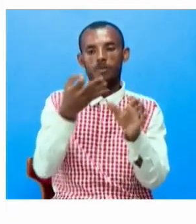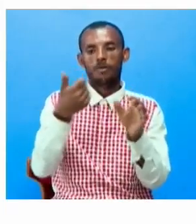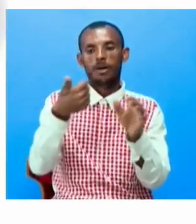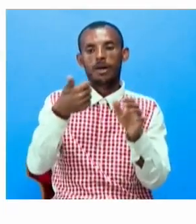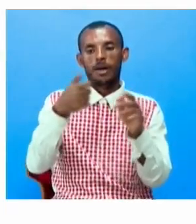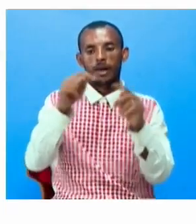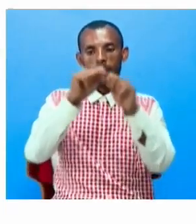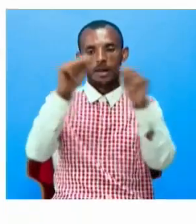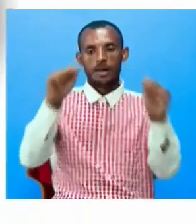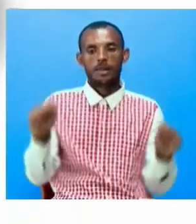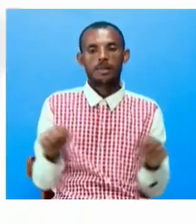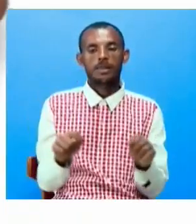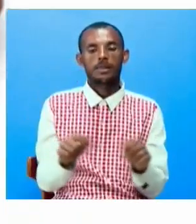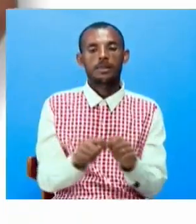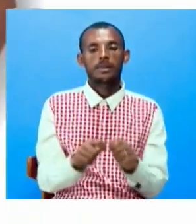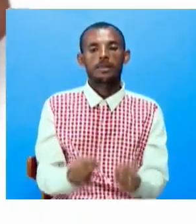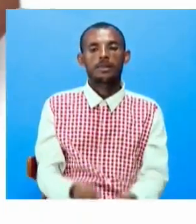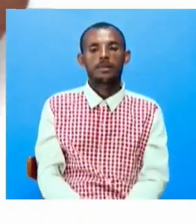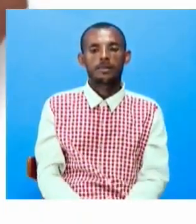angle of the triangle.